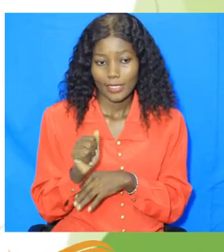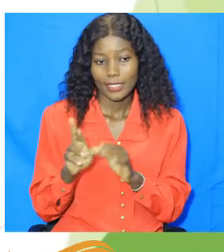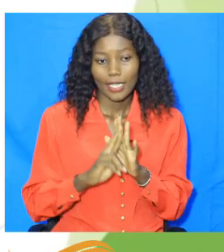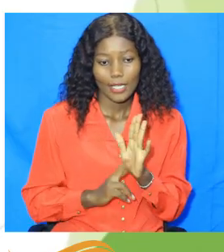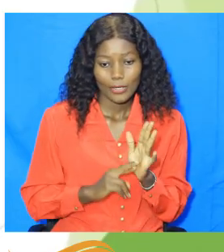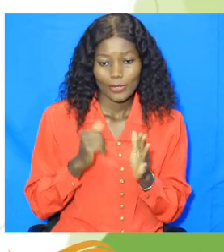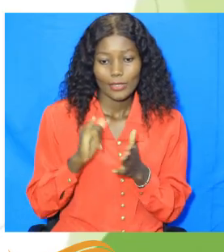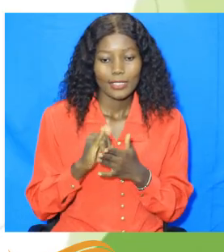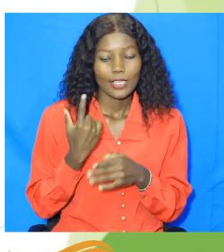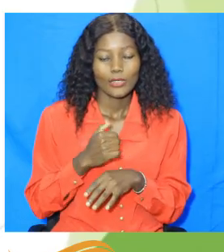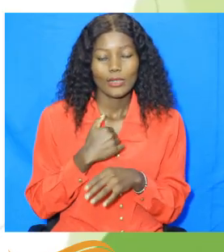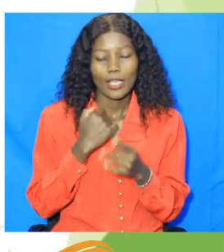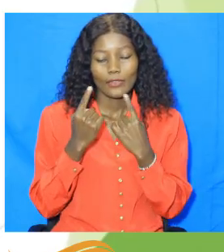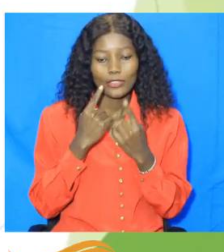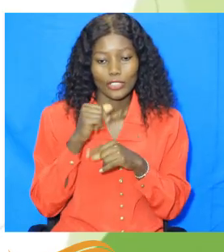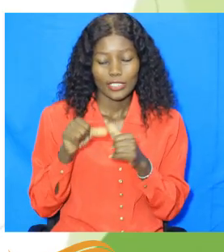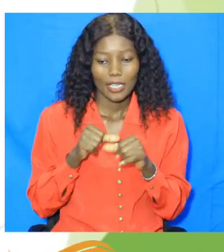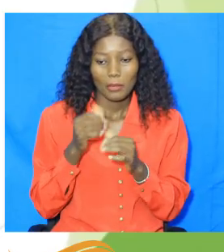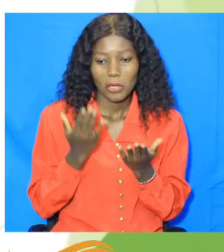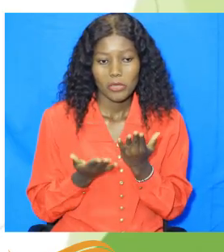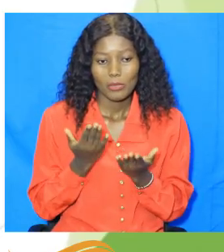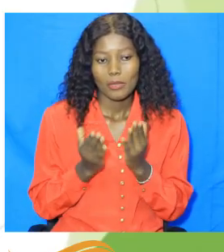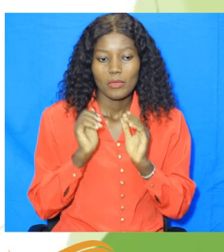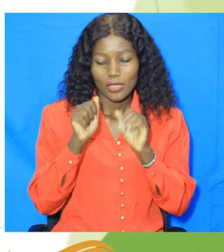have talked about. Maybe